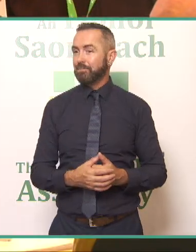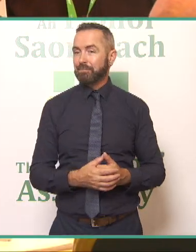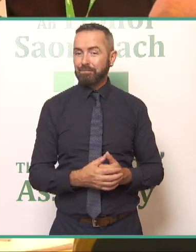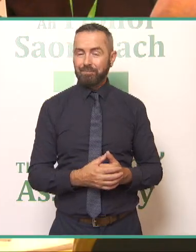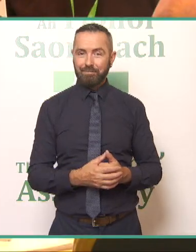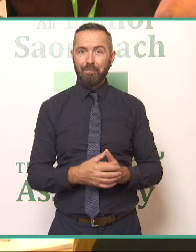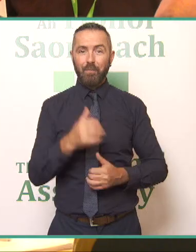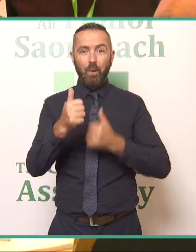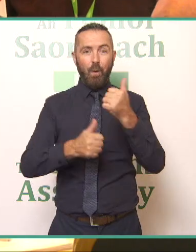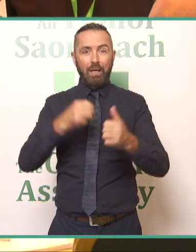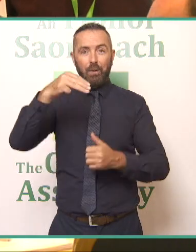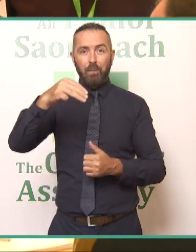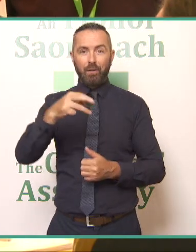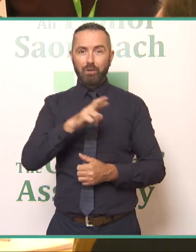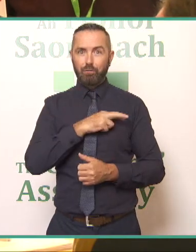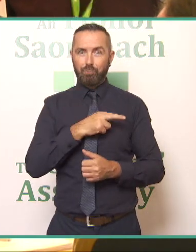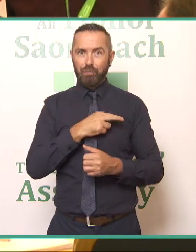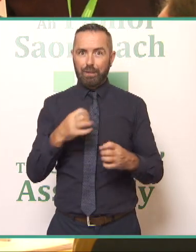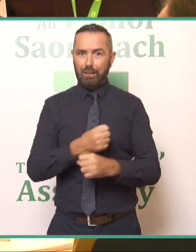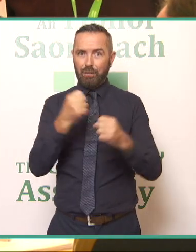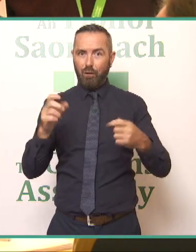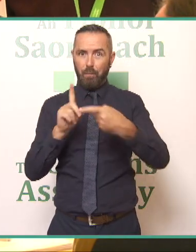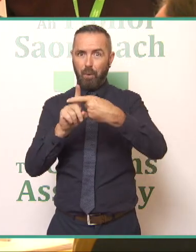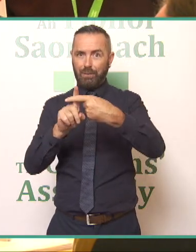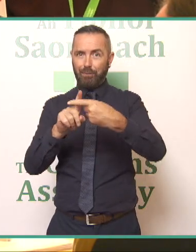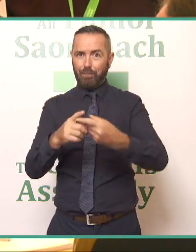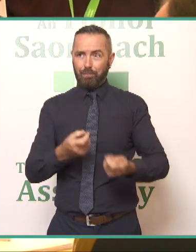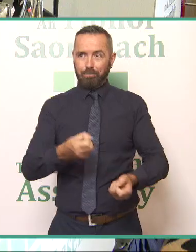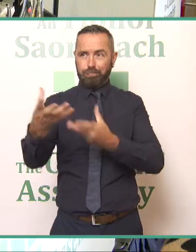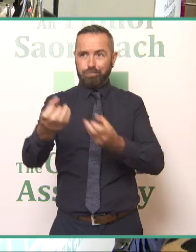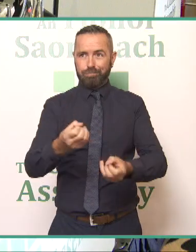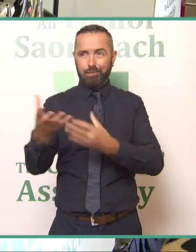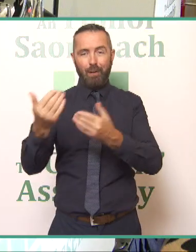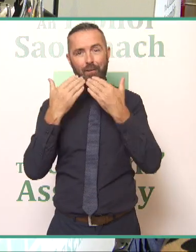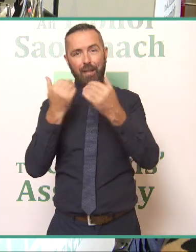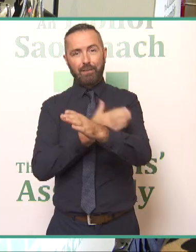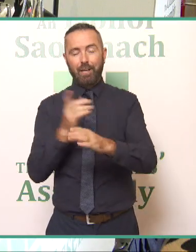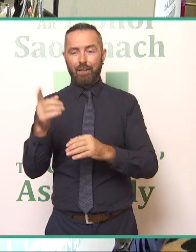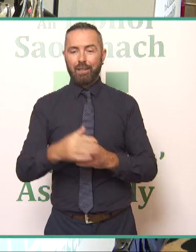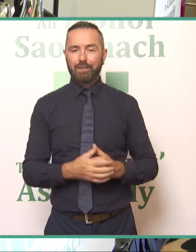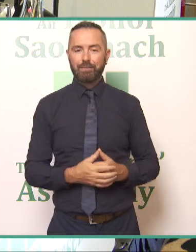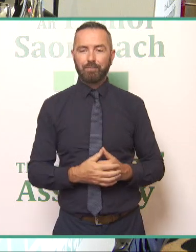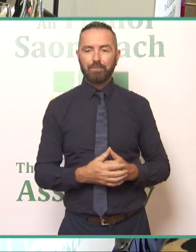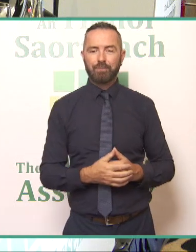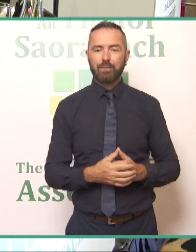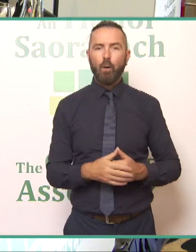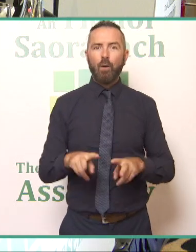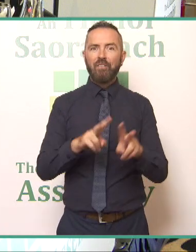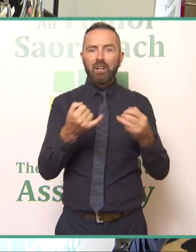Well done, Maurice. That was such an injection of positivity and creativity. Thank you for starting that. Oh, the video is now